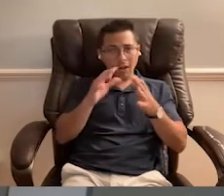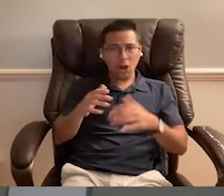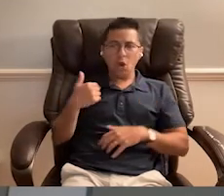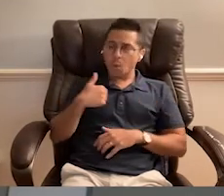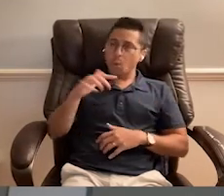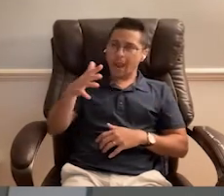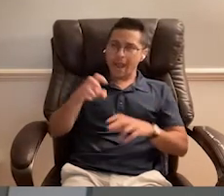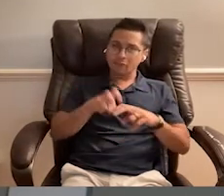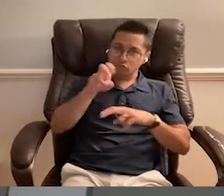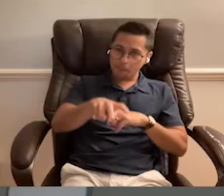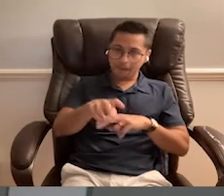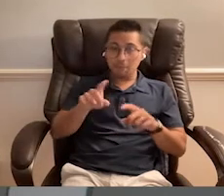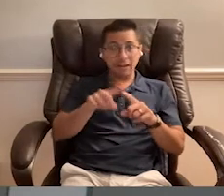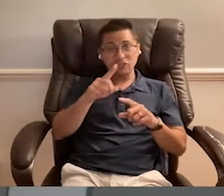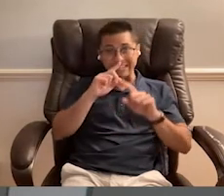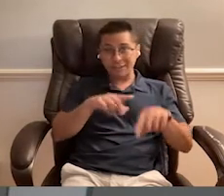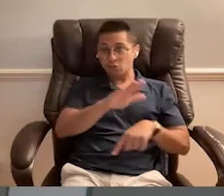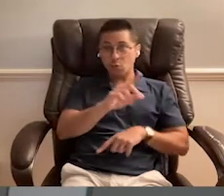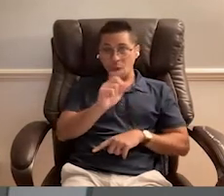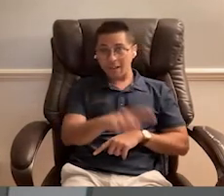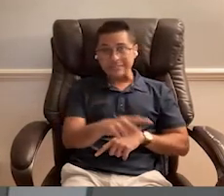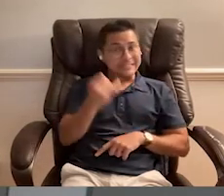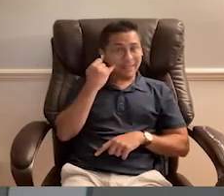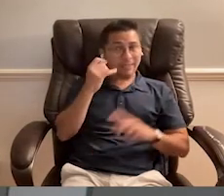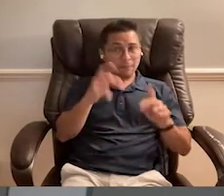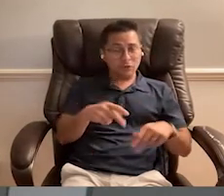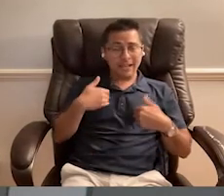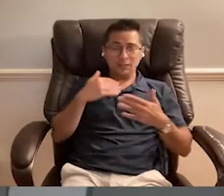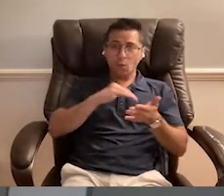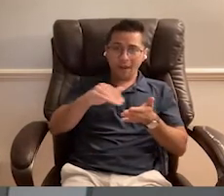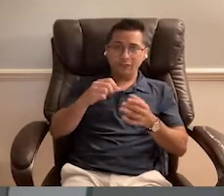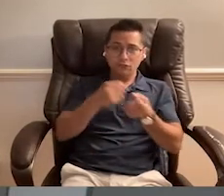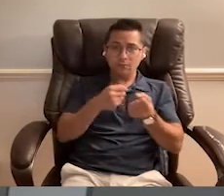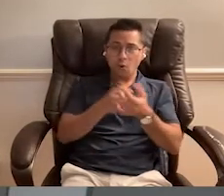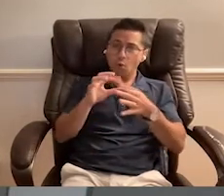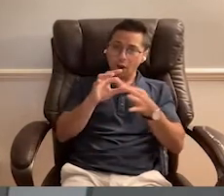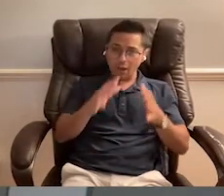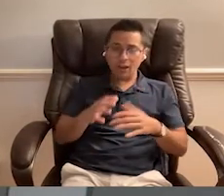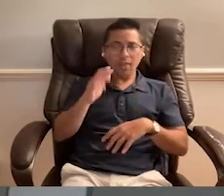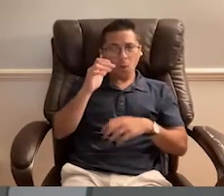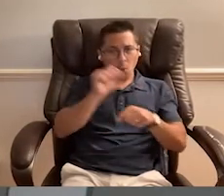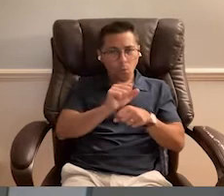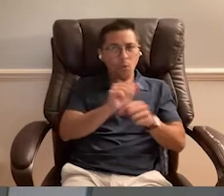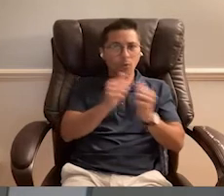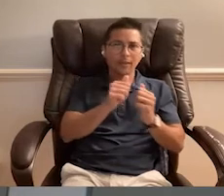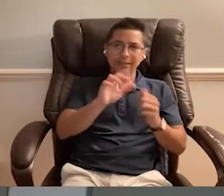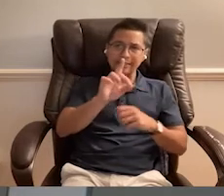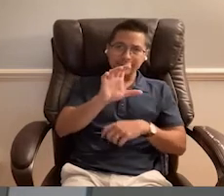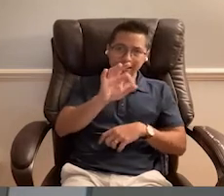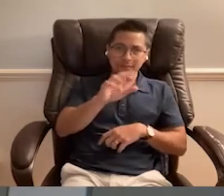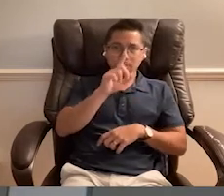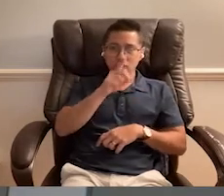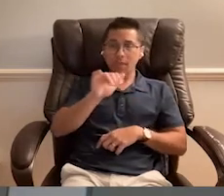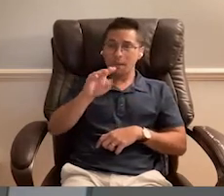the waiver support coordinator. We're kind of getting a little ahead here, but just to answer your question, the person will have a waiver support coordinator who will